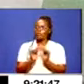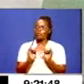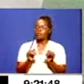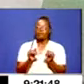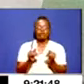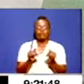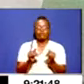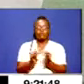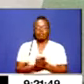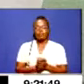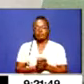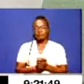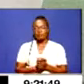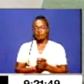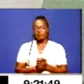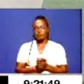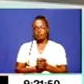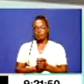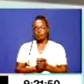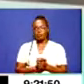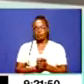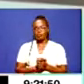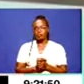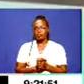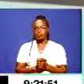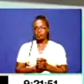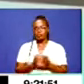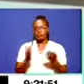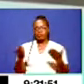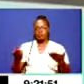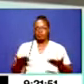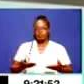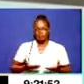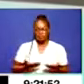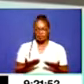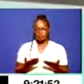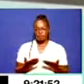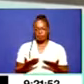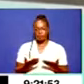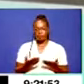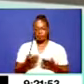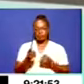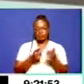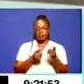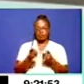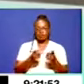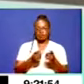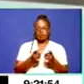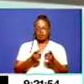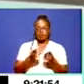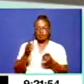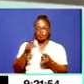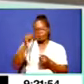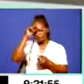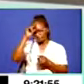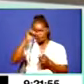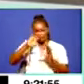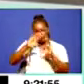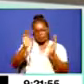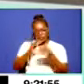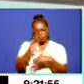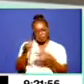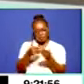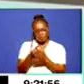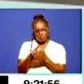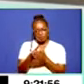is. Okay. Now, with the introduction of restrictions by the governments all over the world, you know, calls